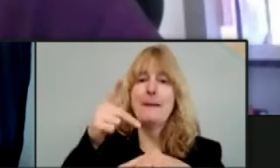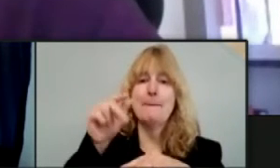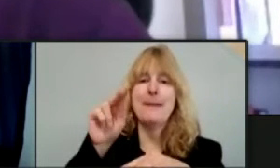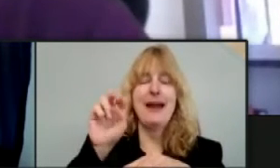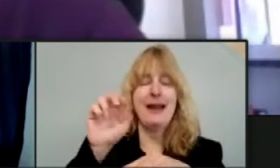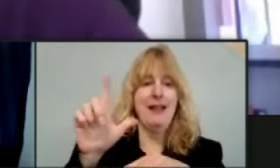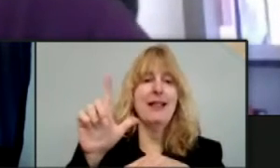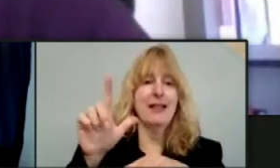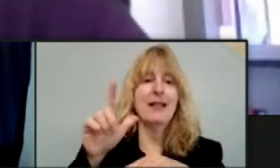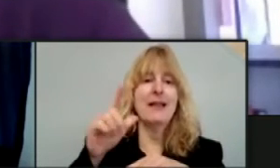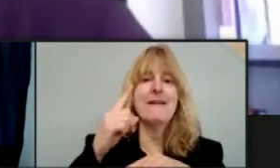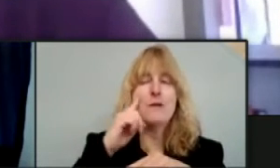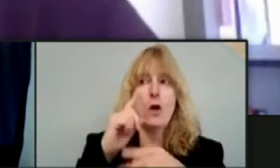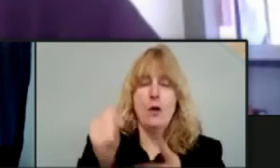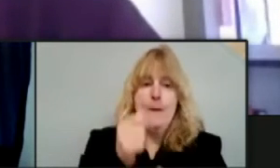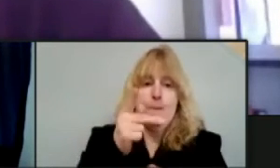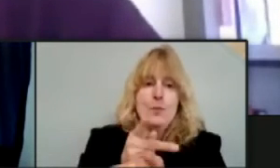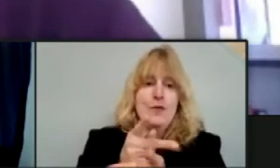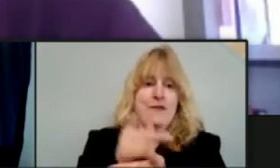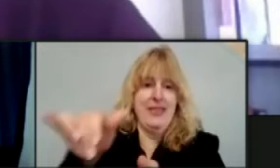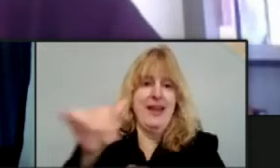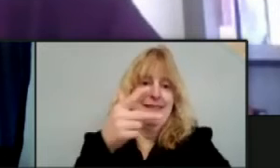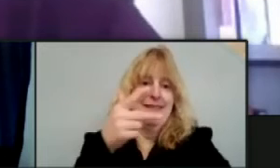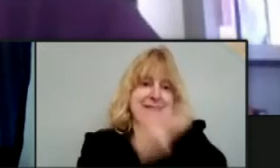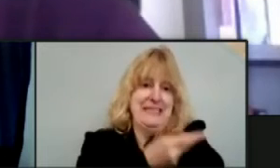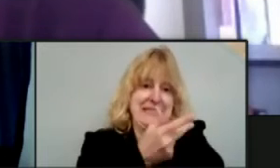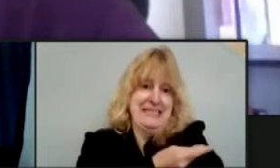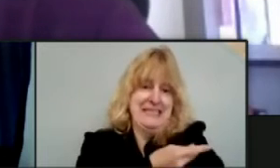for approving these vaccines.